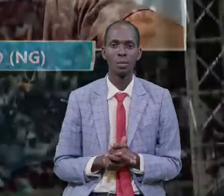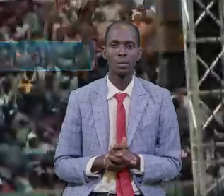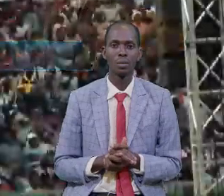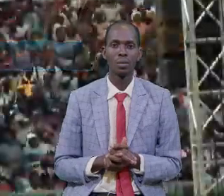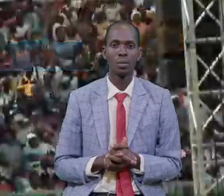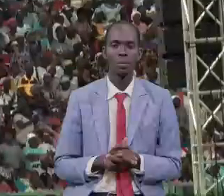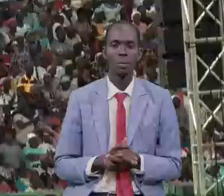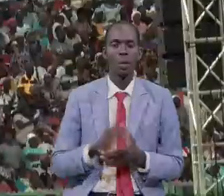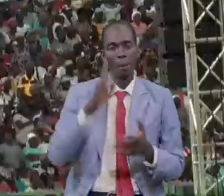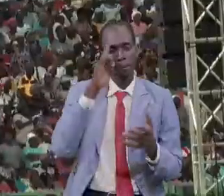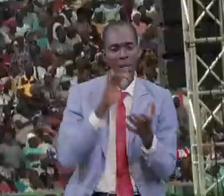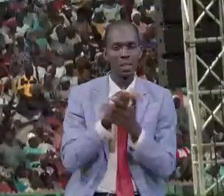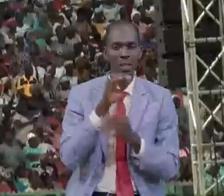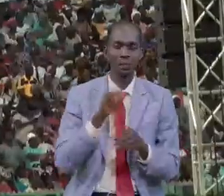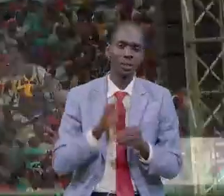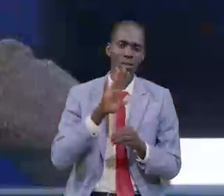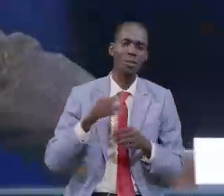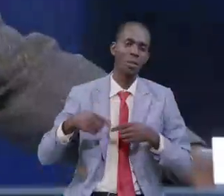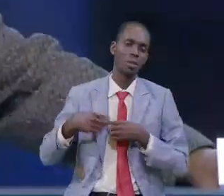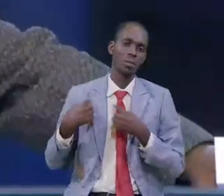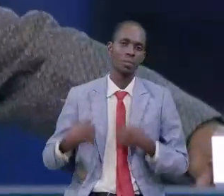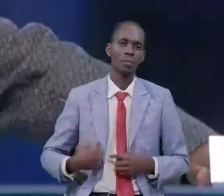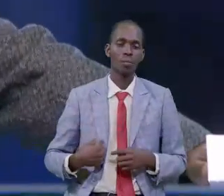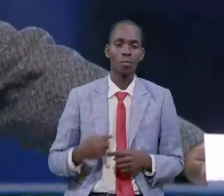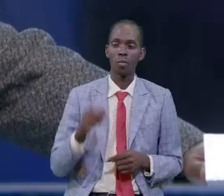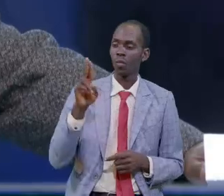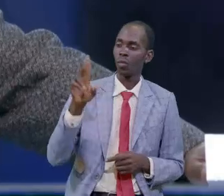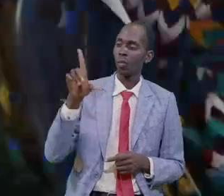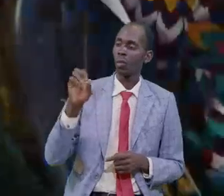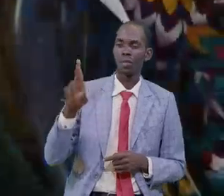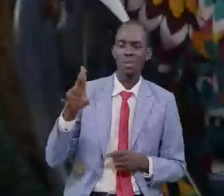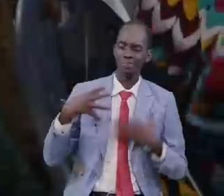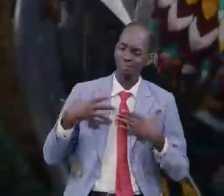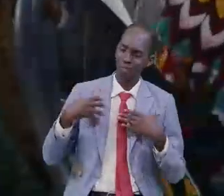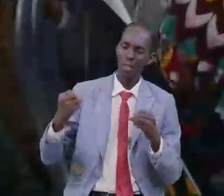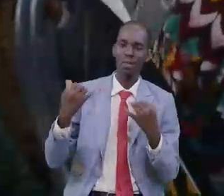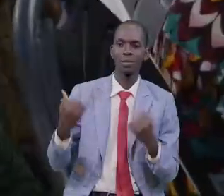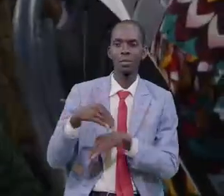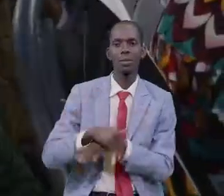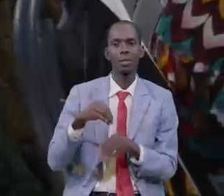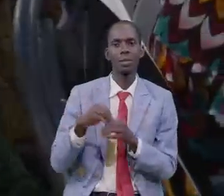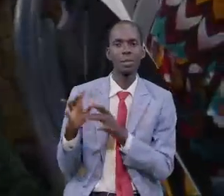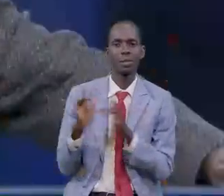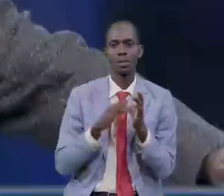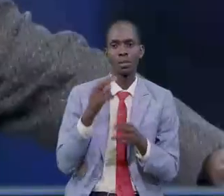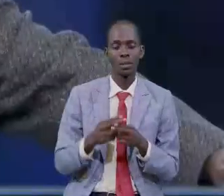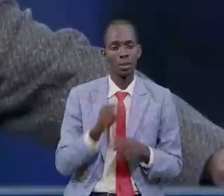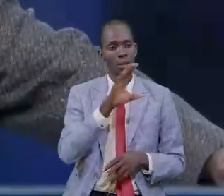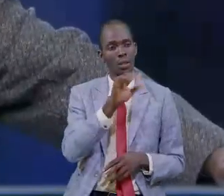heart. Ulcer, heal tonight. Cancer, heal